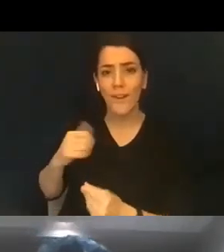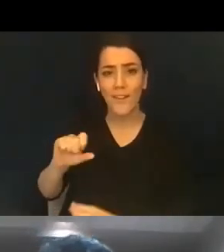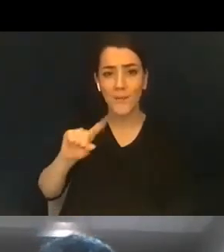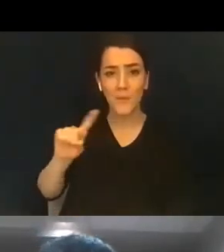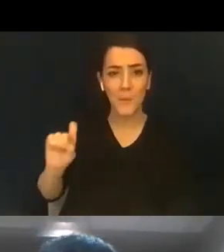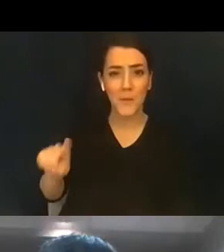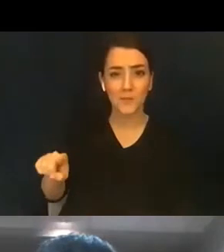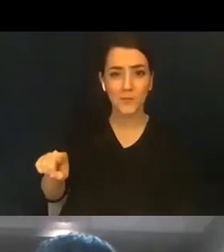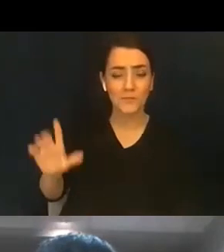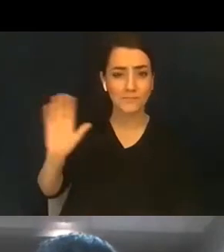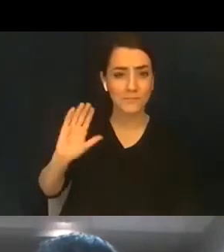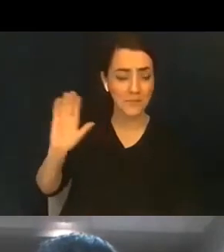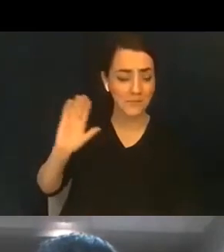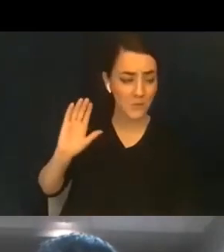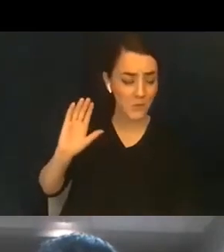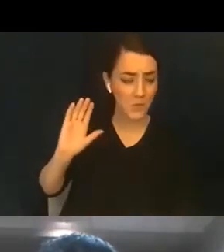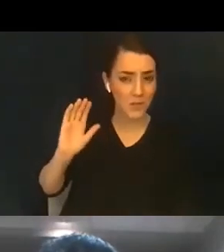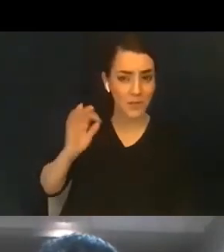I'm wondering about